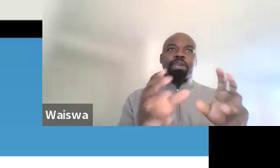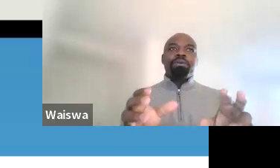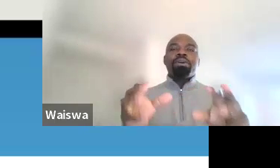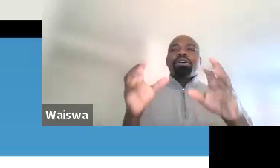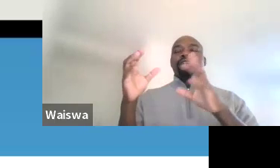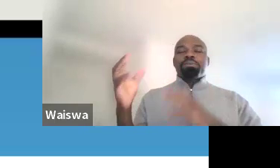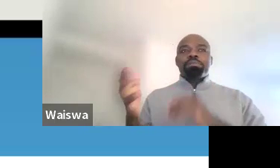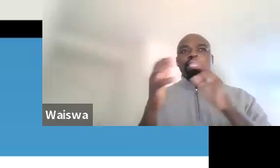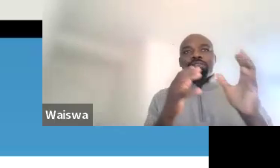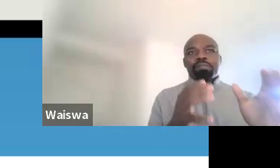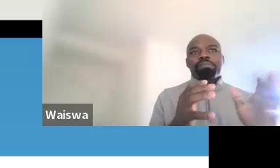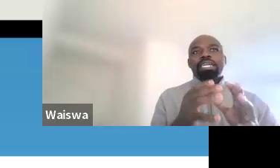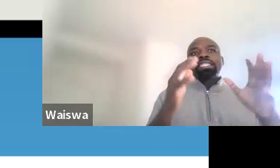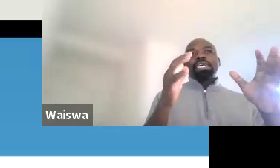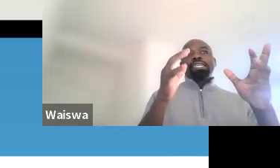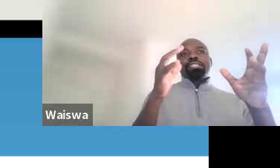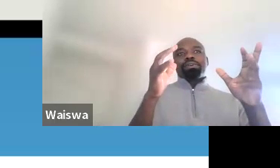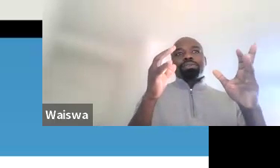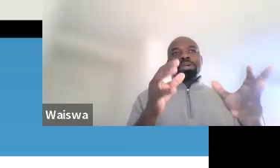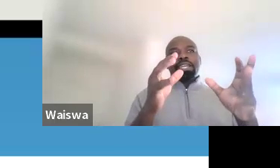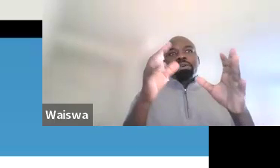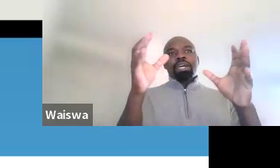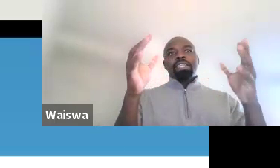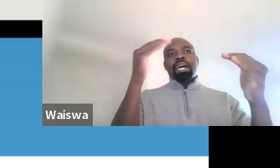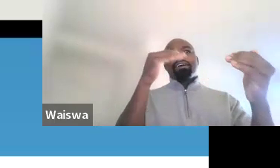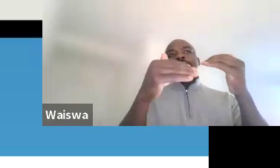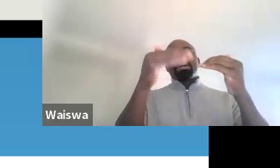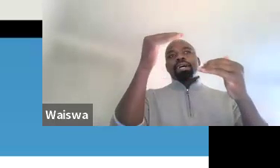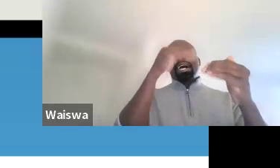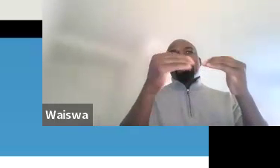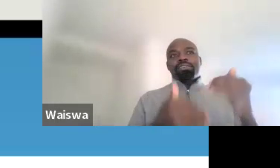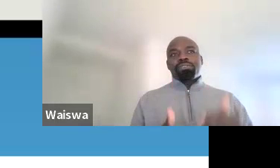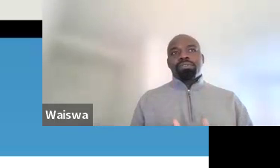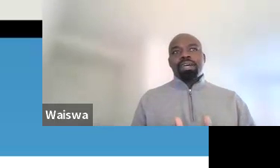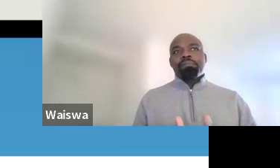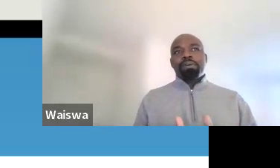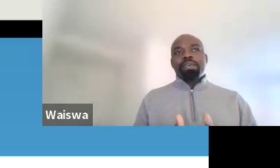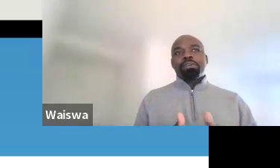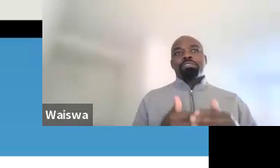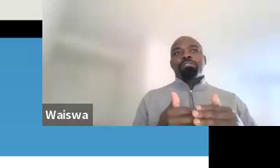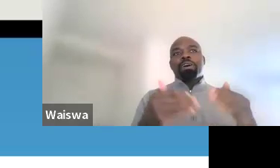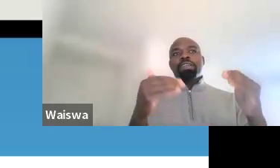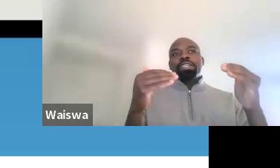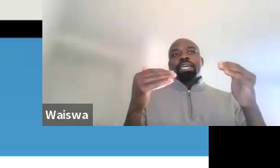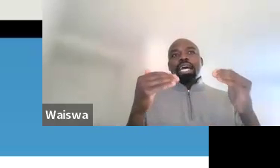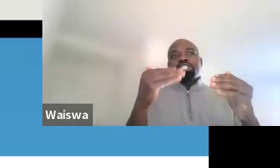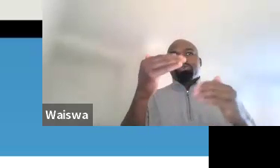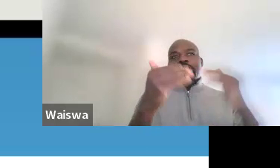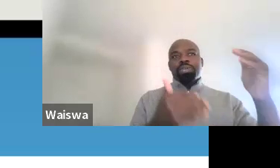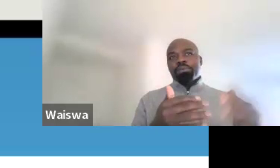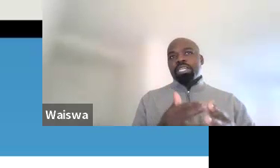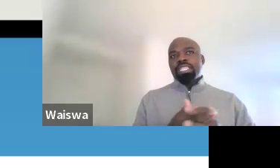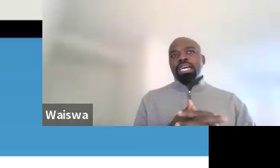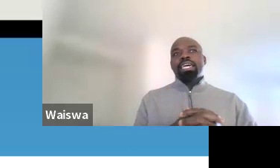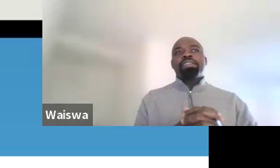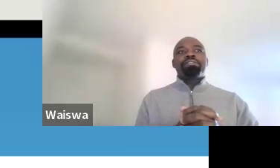their email on a website or someplace, you can look at how others' emails are formatted and try